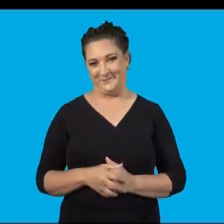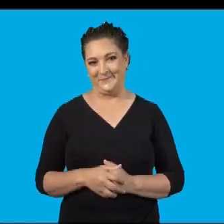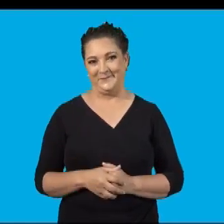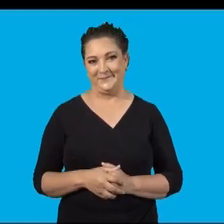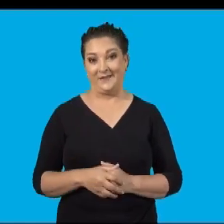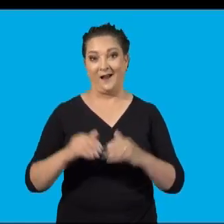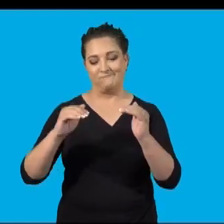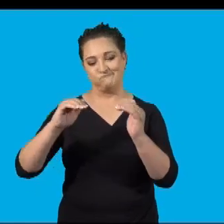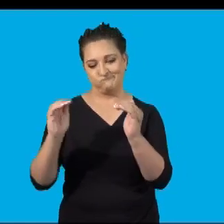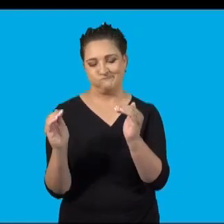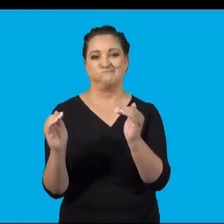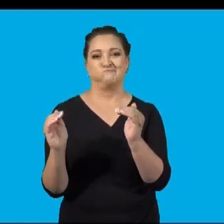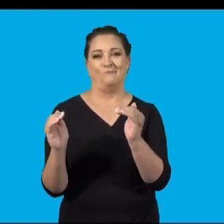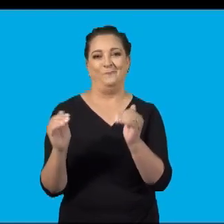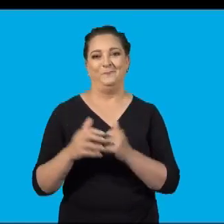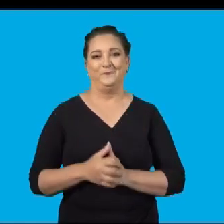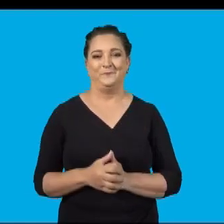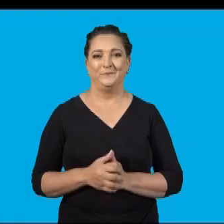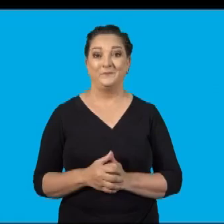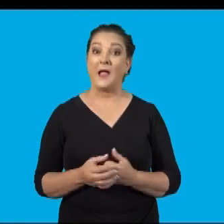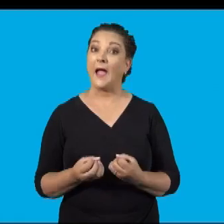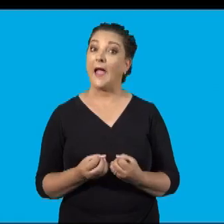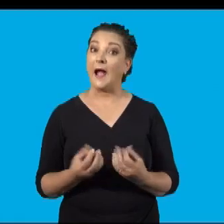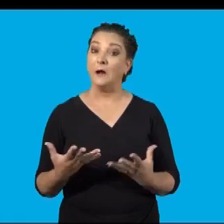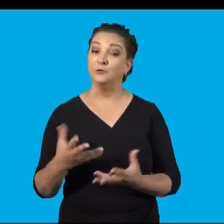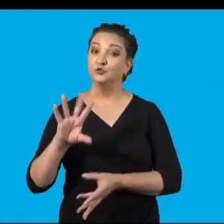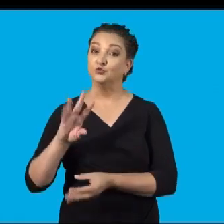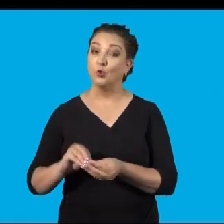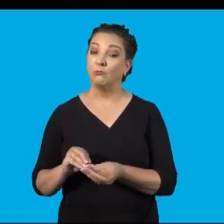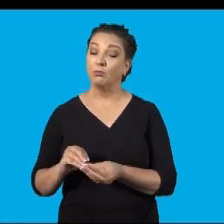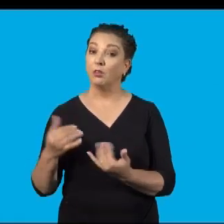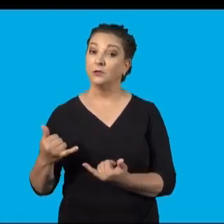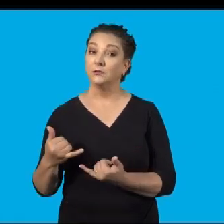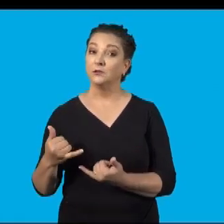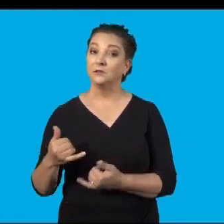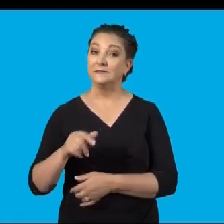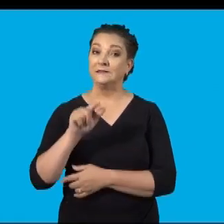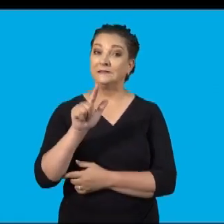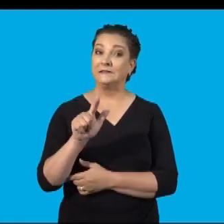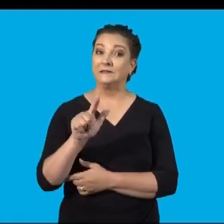5,760. I close my bracket then. How much is my total depreciation?